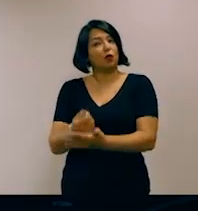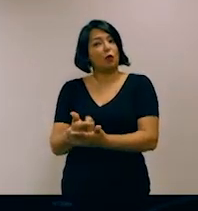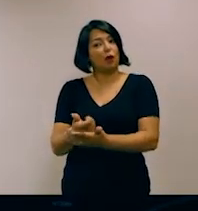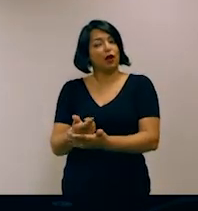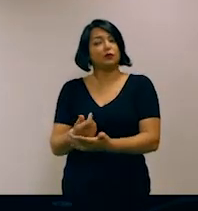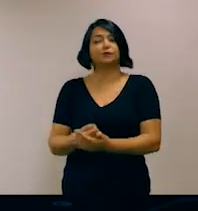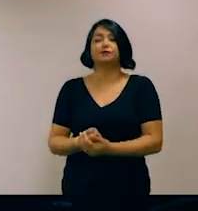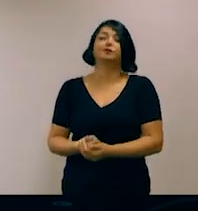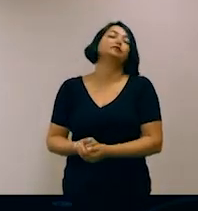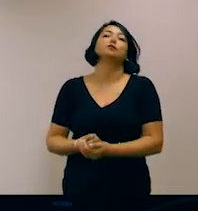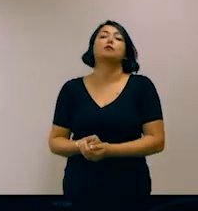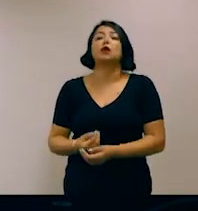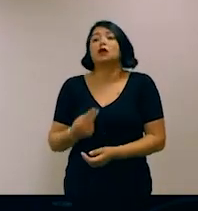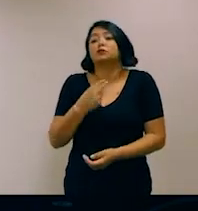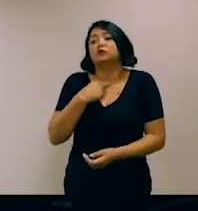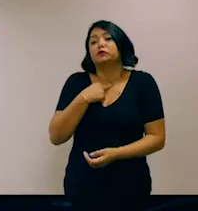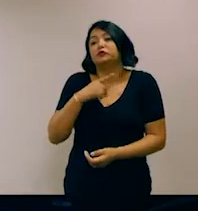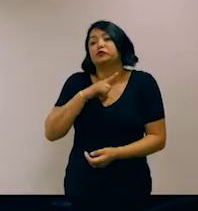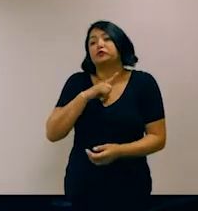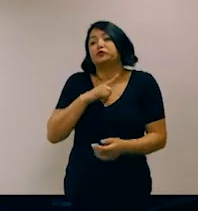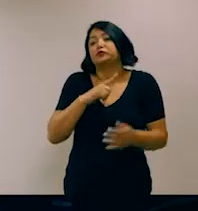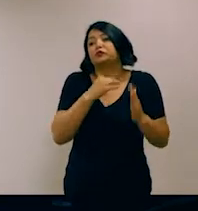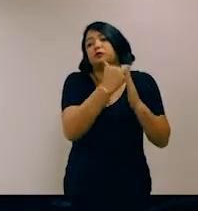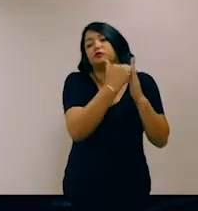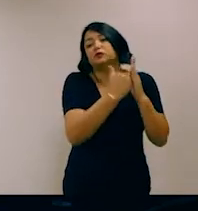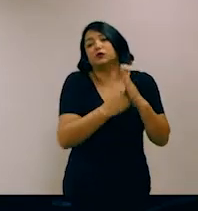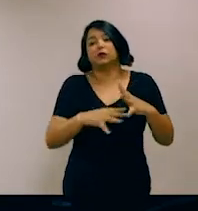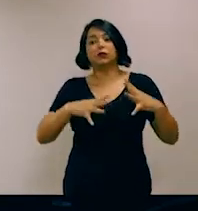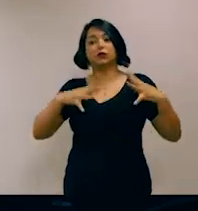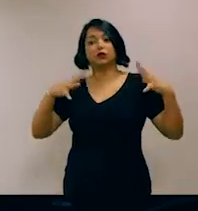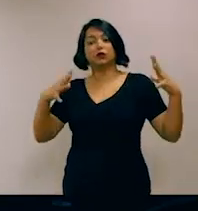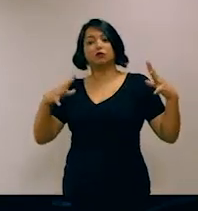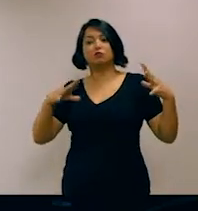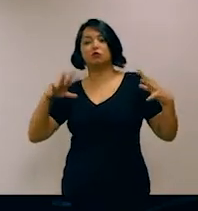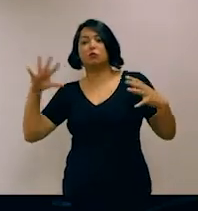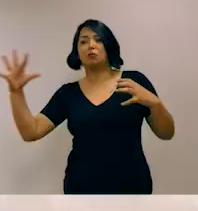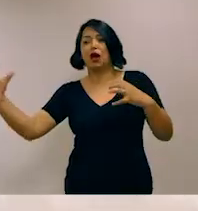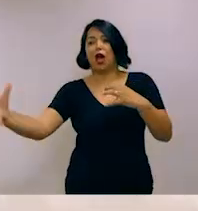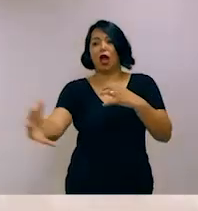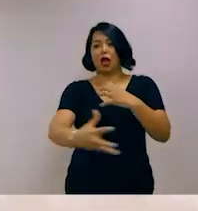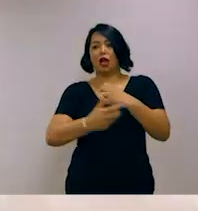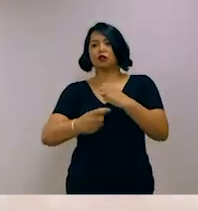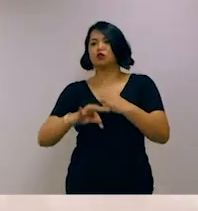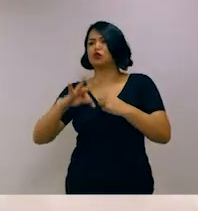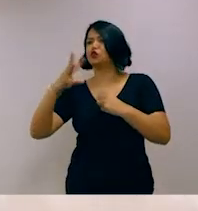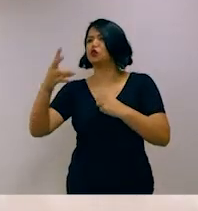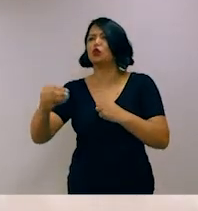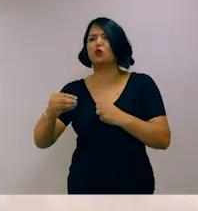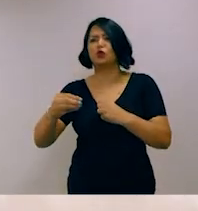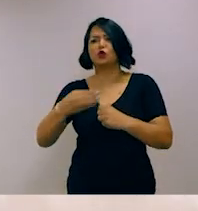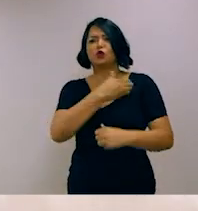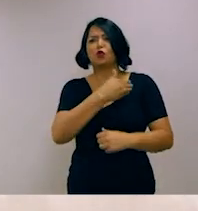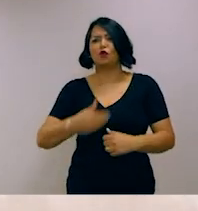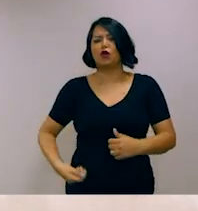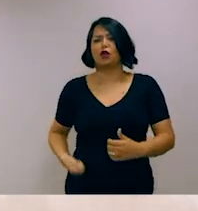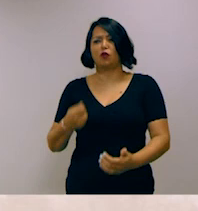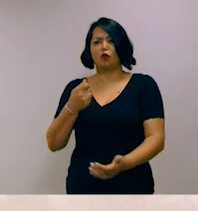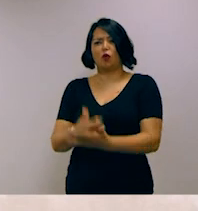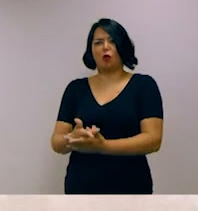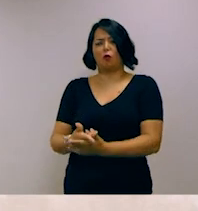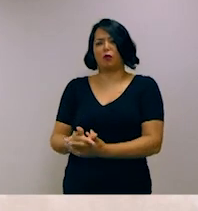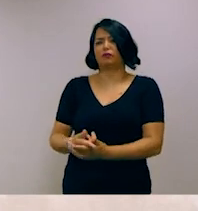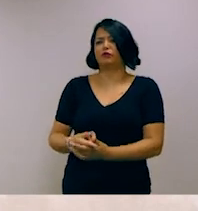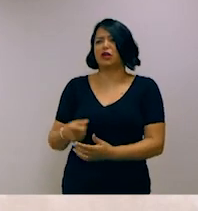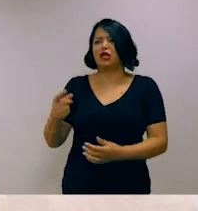And we couldn't have a classification that would encompass all of the products that the